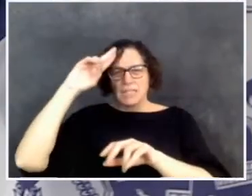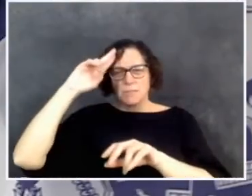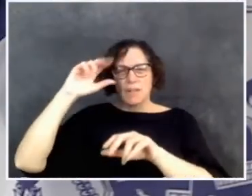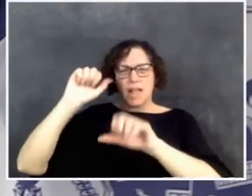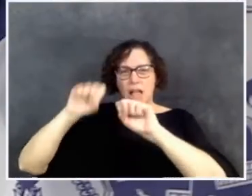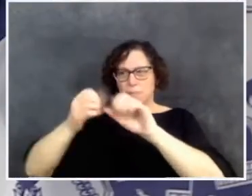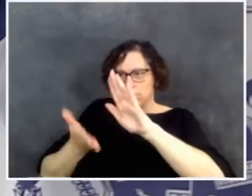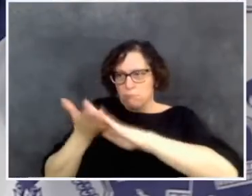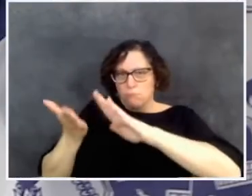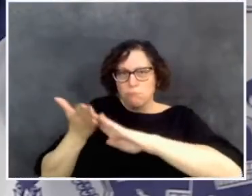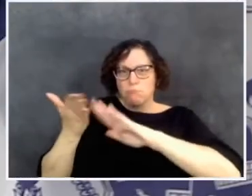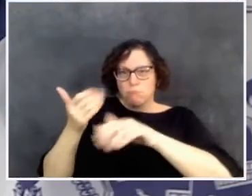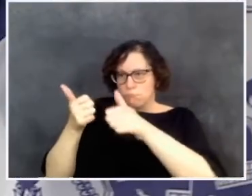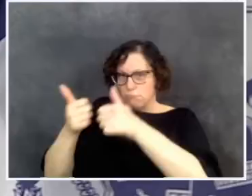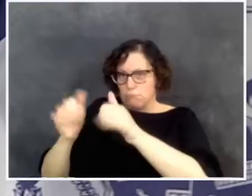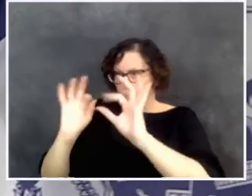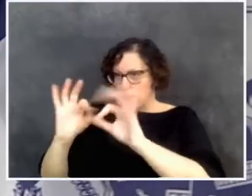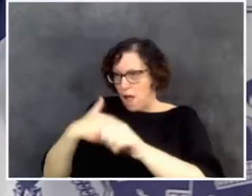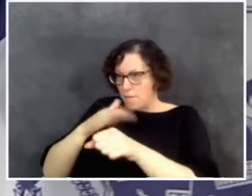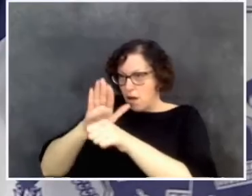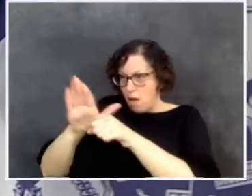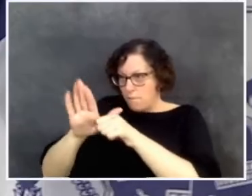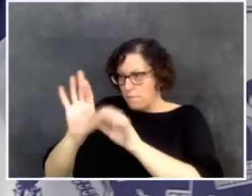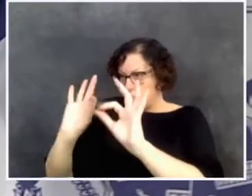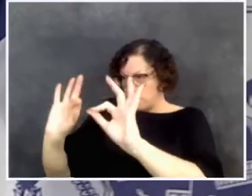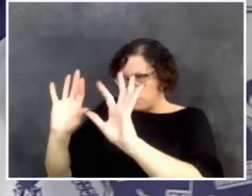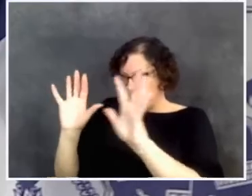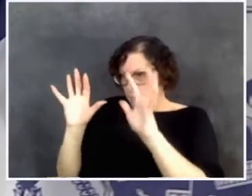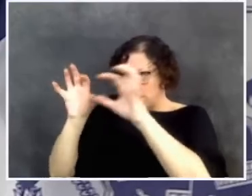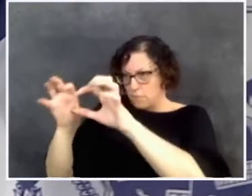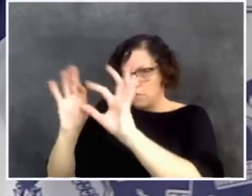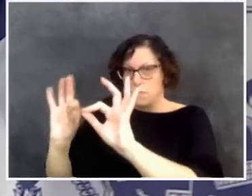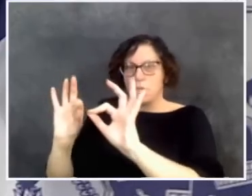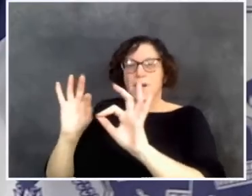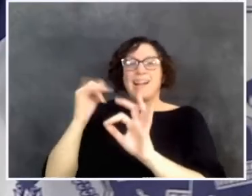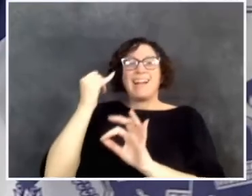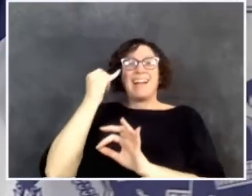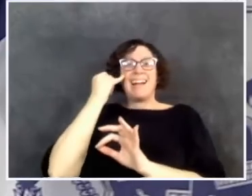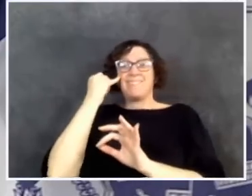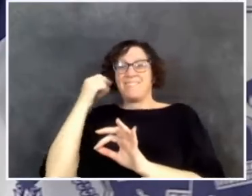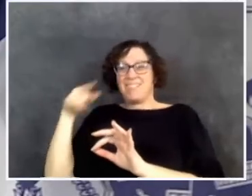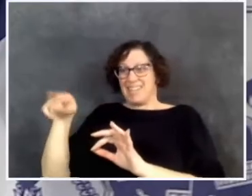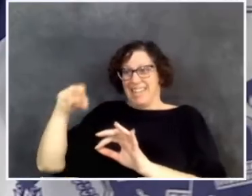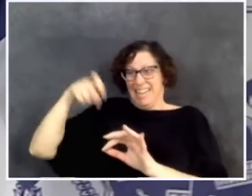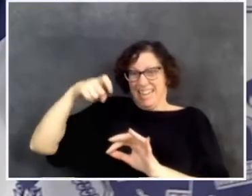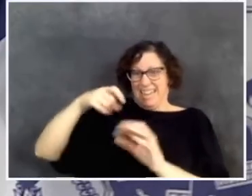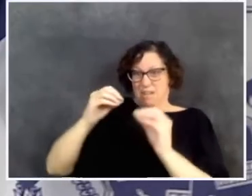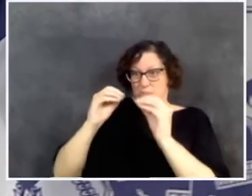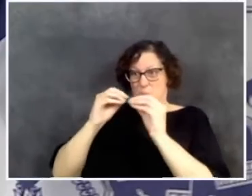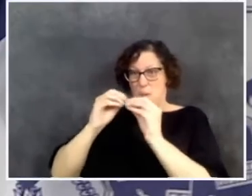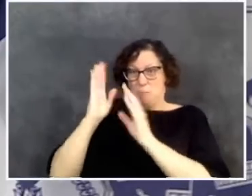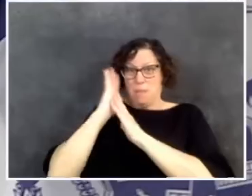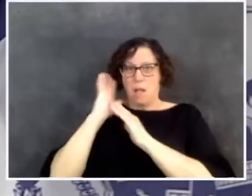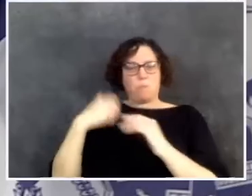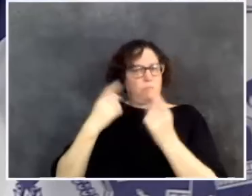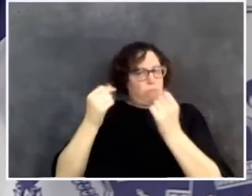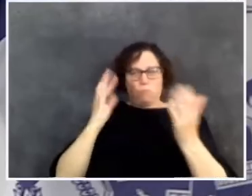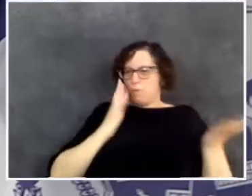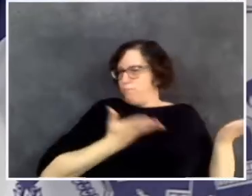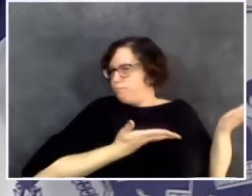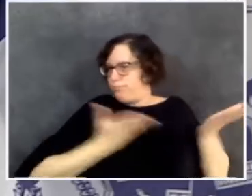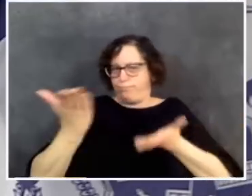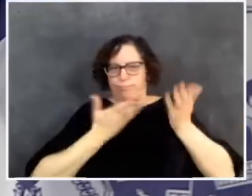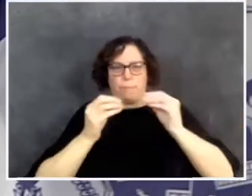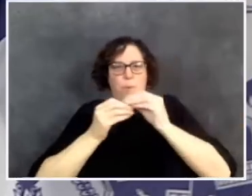that suggests we need additional capacity, we can turn it right back on. But my sense is what happened is when things leveled